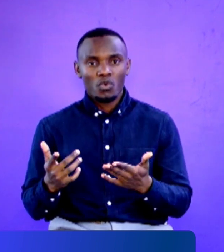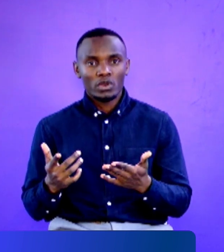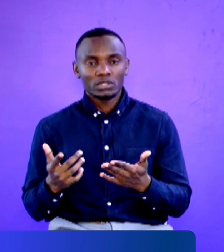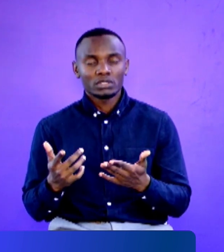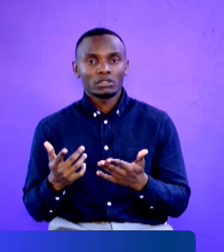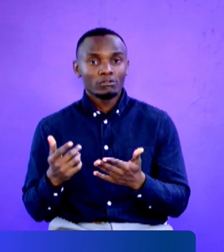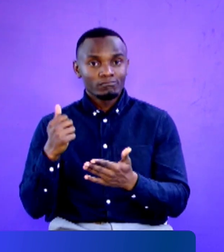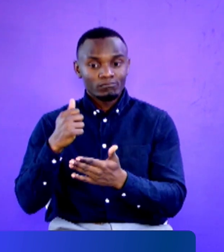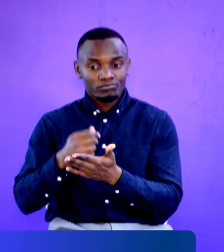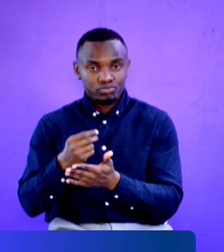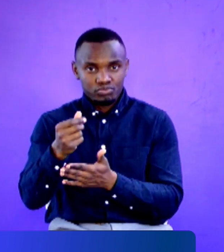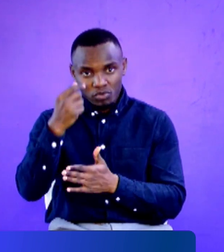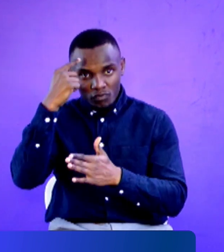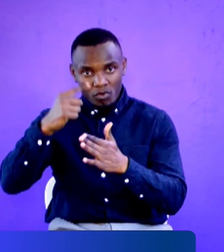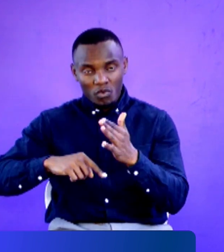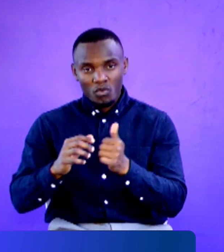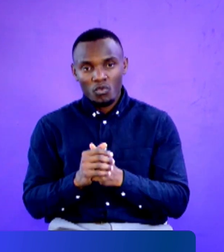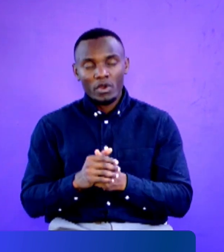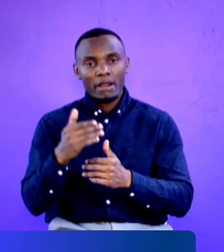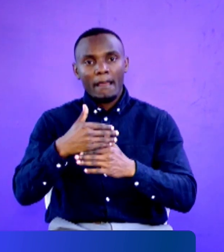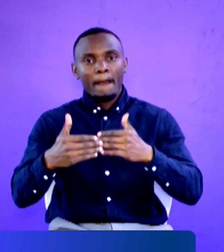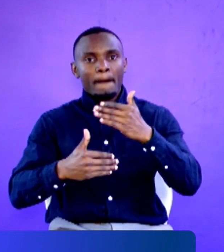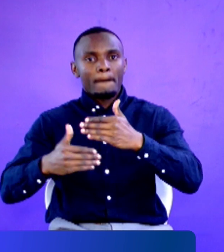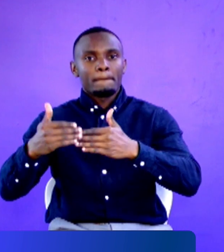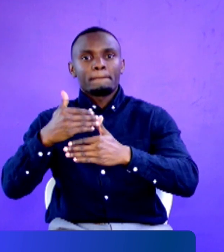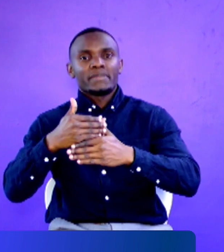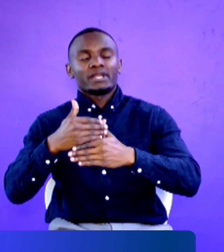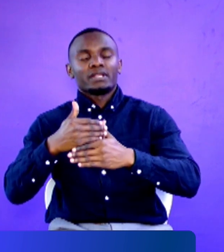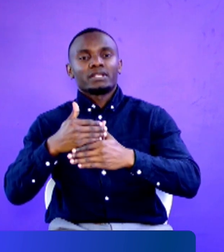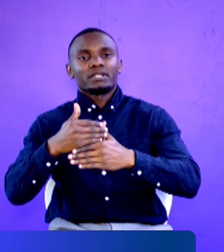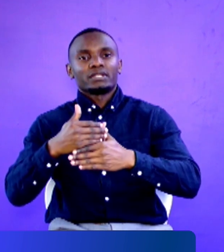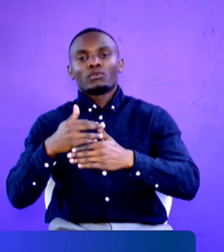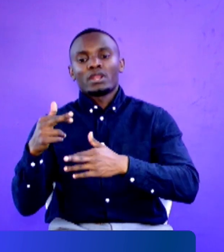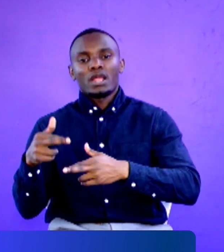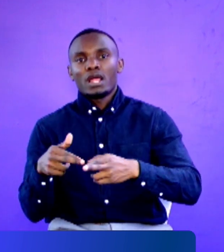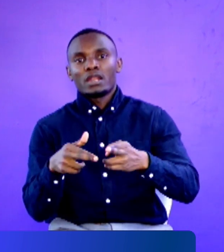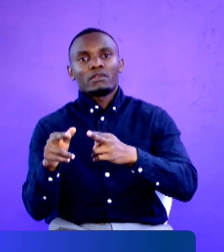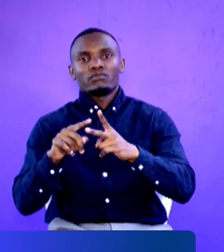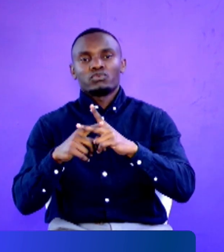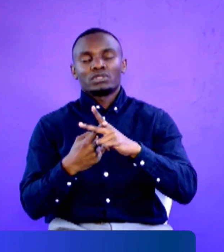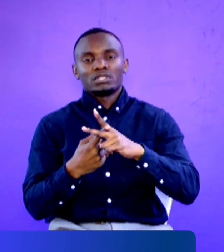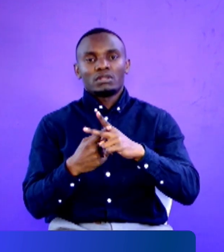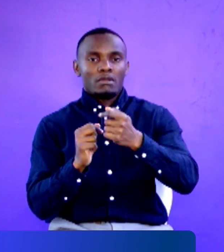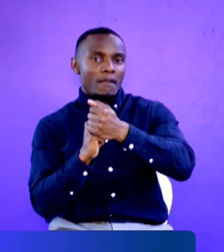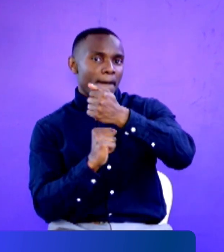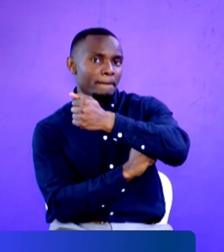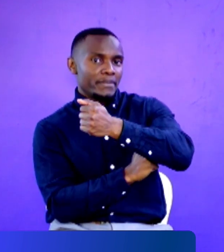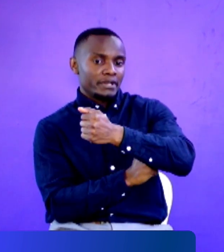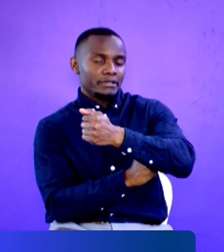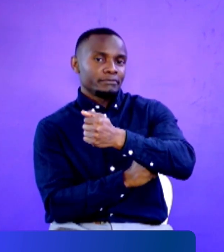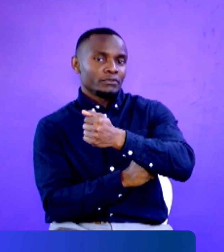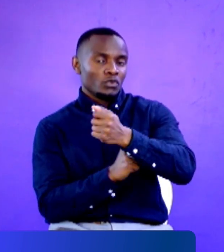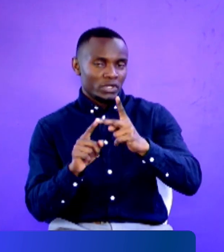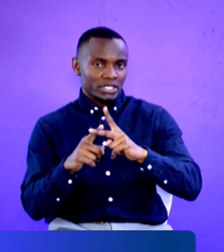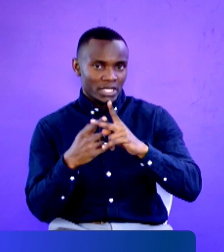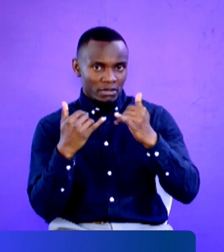long overdue reconstruction of the infamous Nithi River will begin immediately. The bridge, a notorious